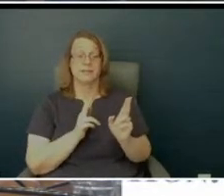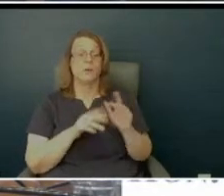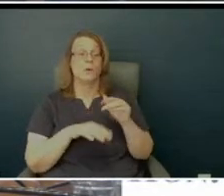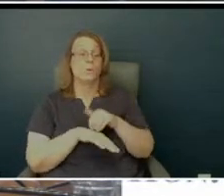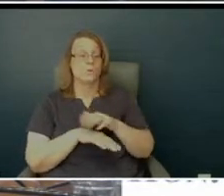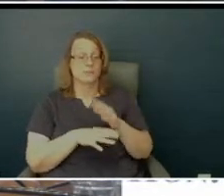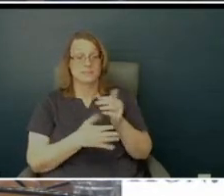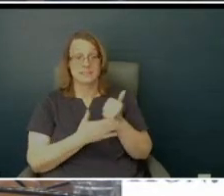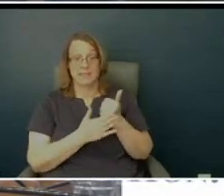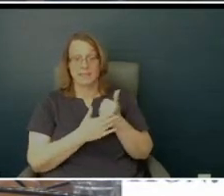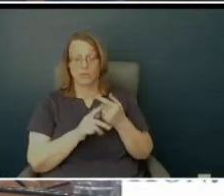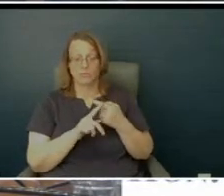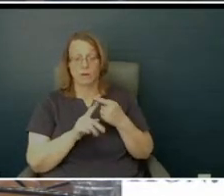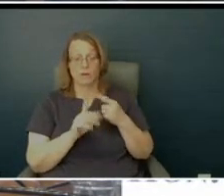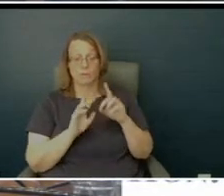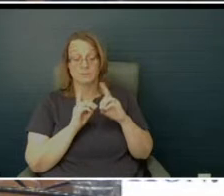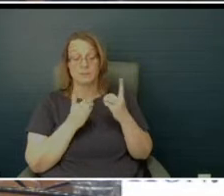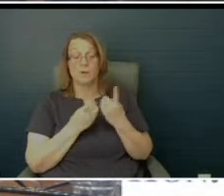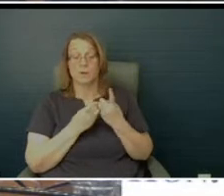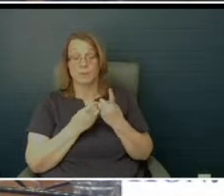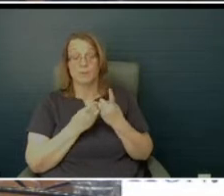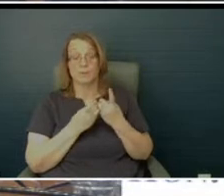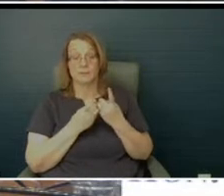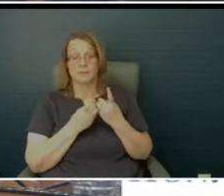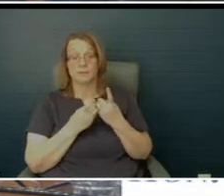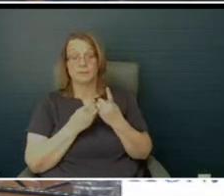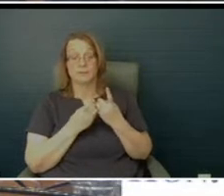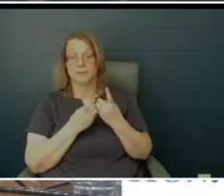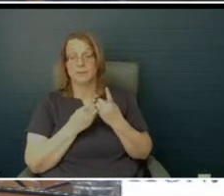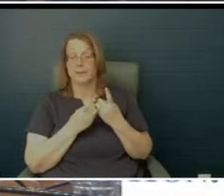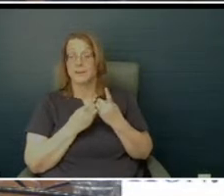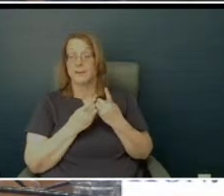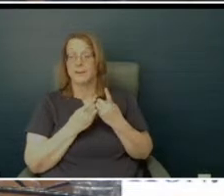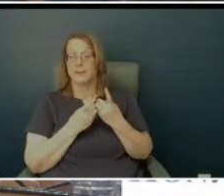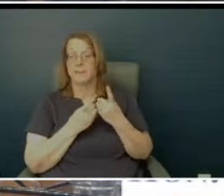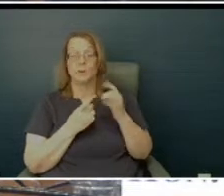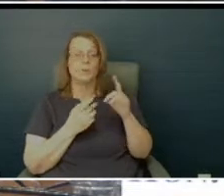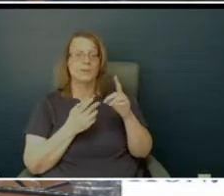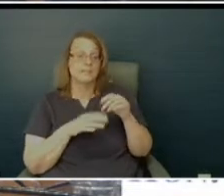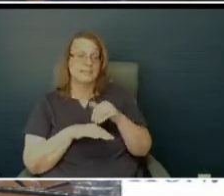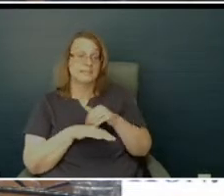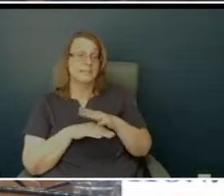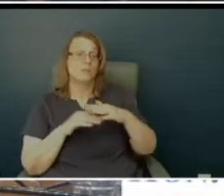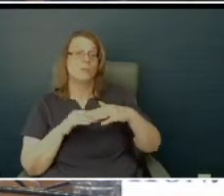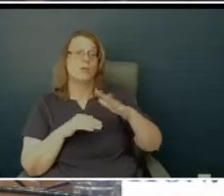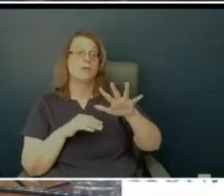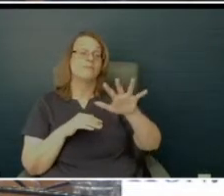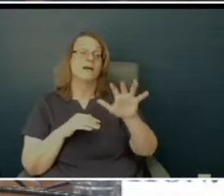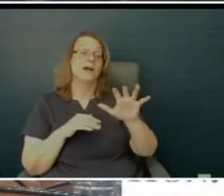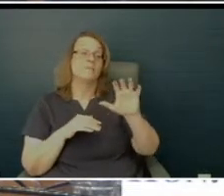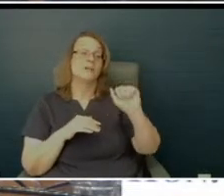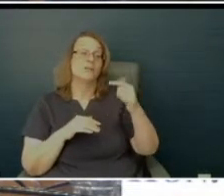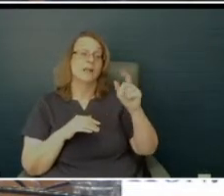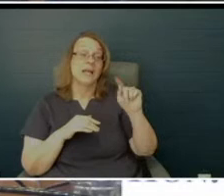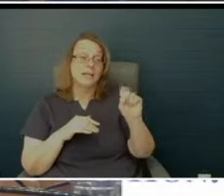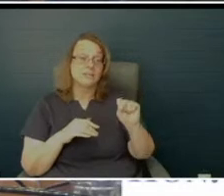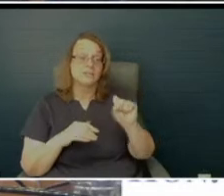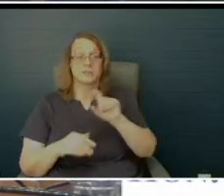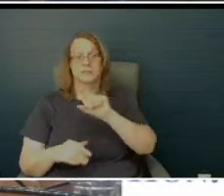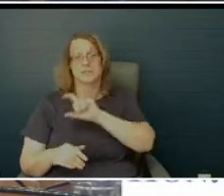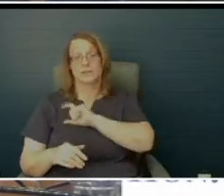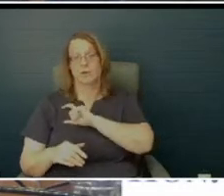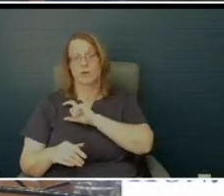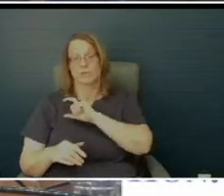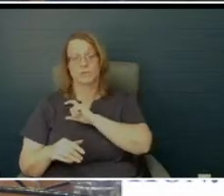from the department. We wound up sending over 500 agents and officers from